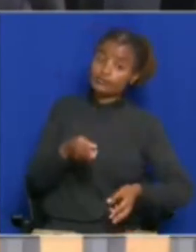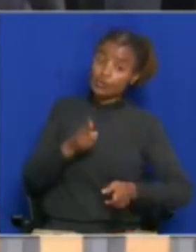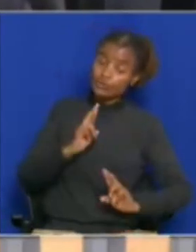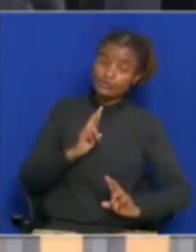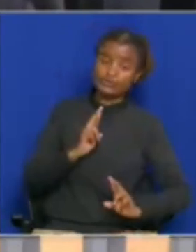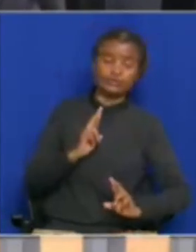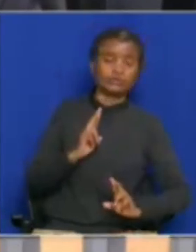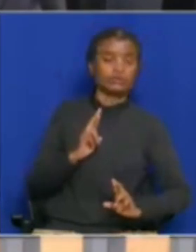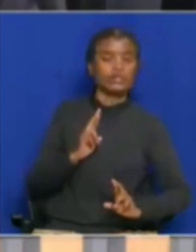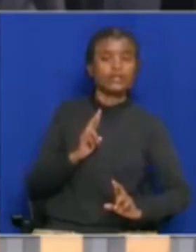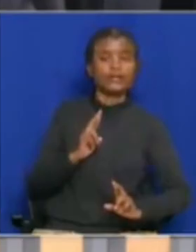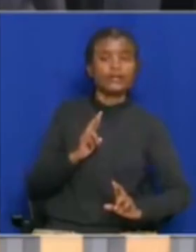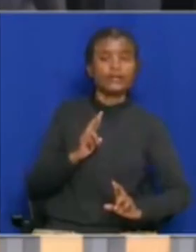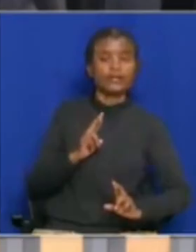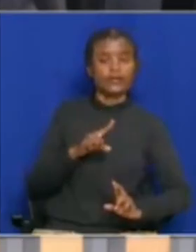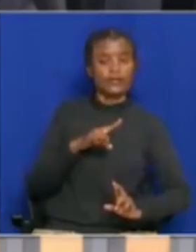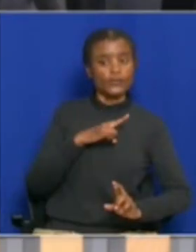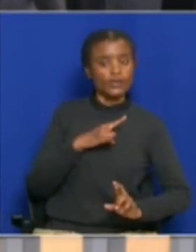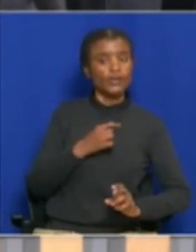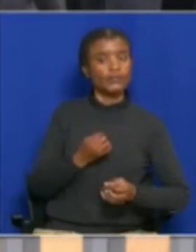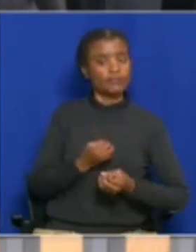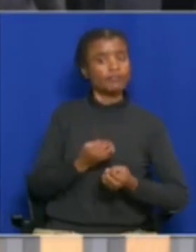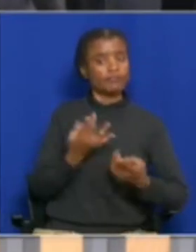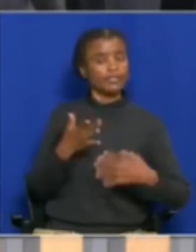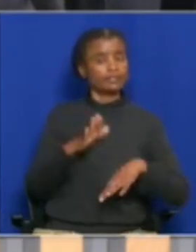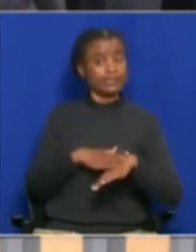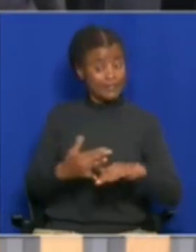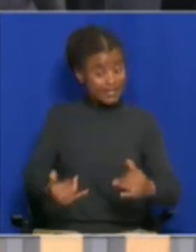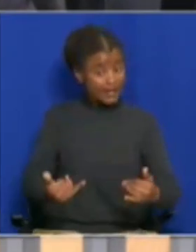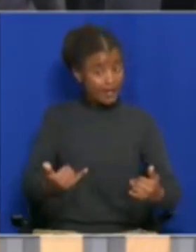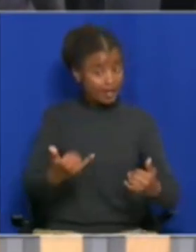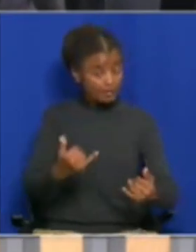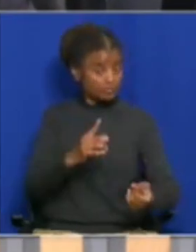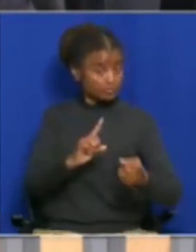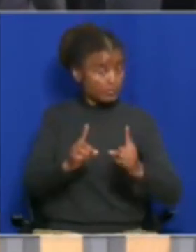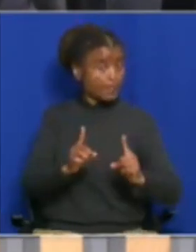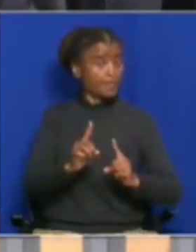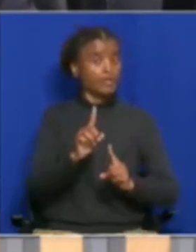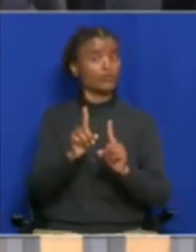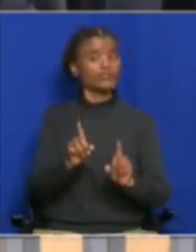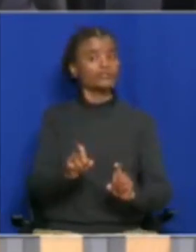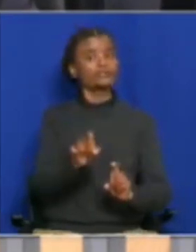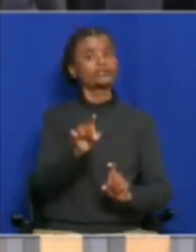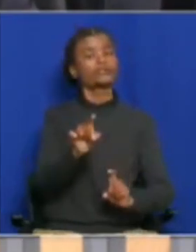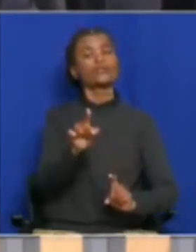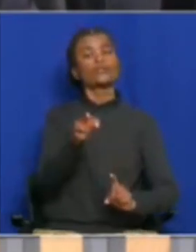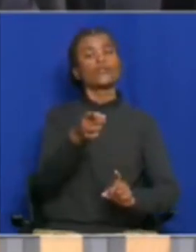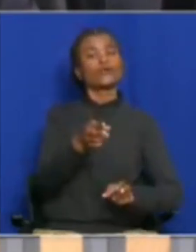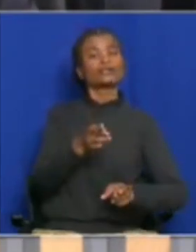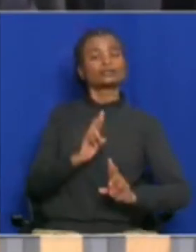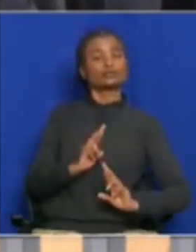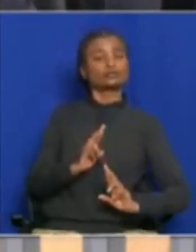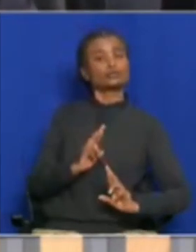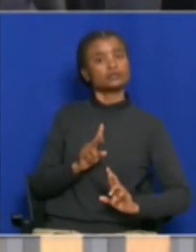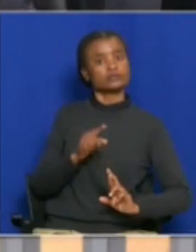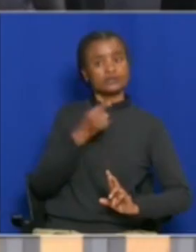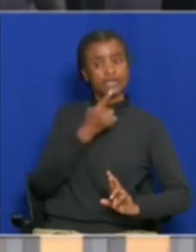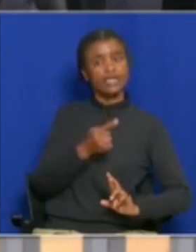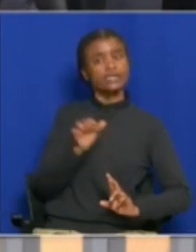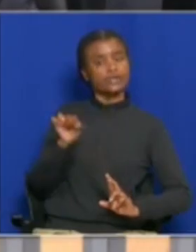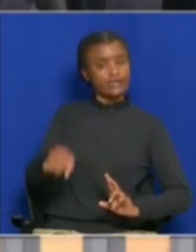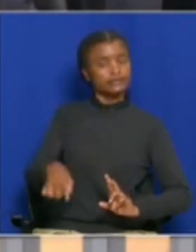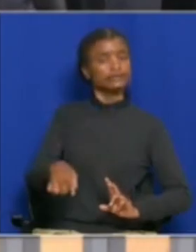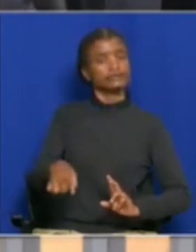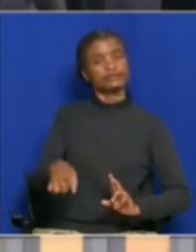good times now during this engagement, your answers that the test is subjective. So you looked at this on the basis that it